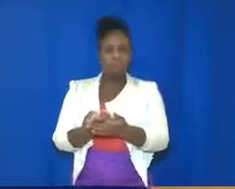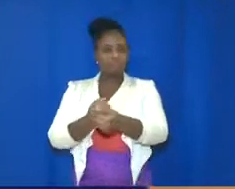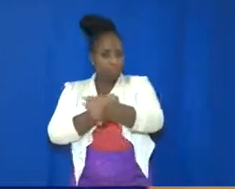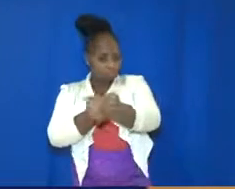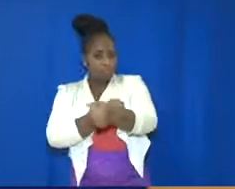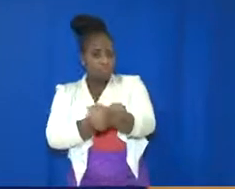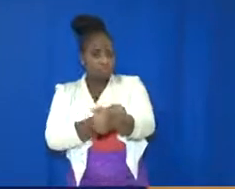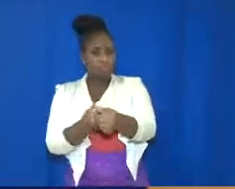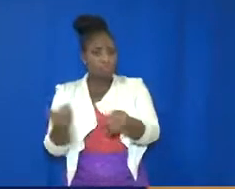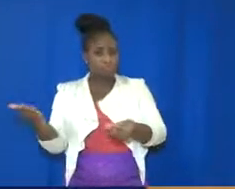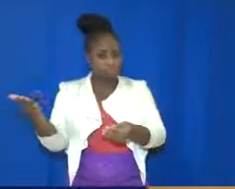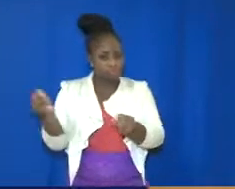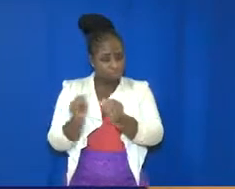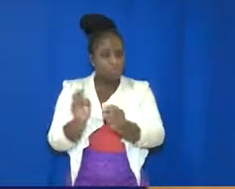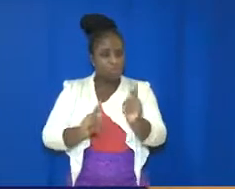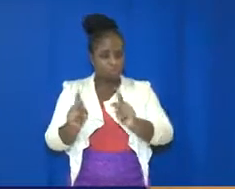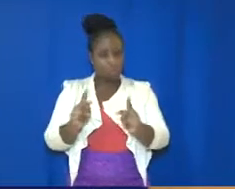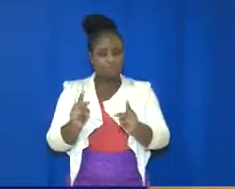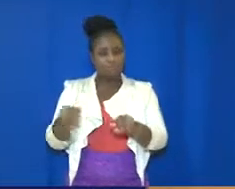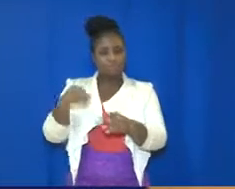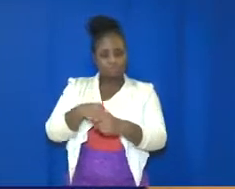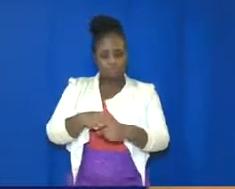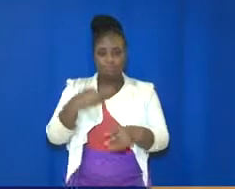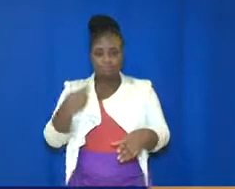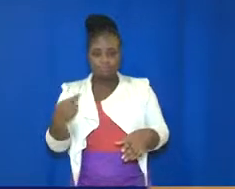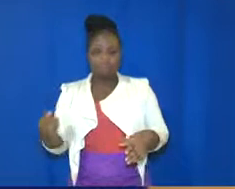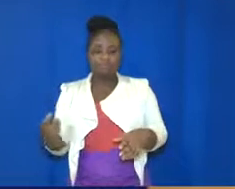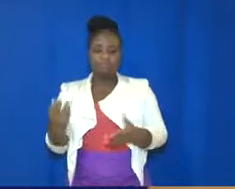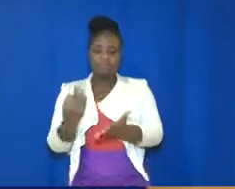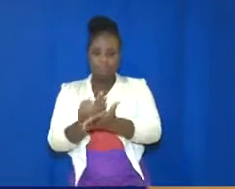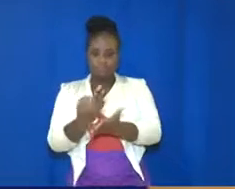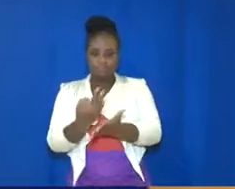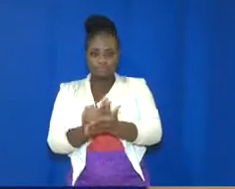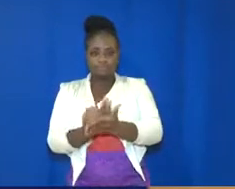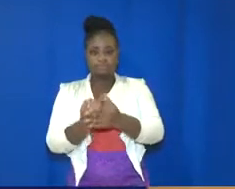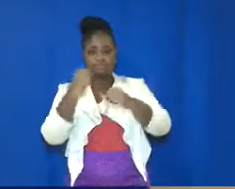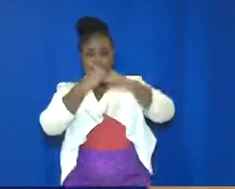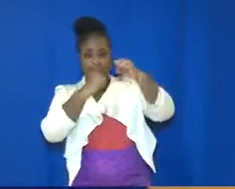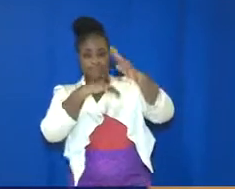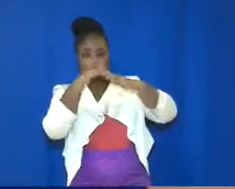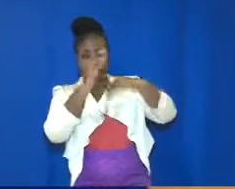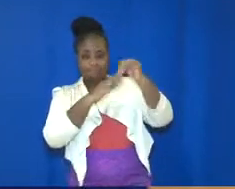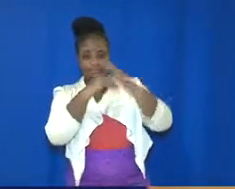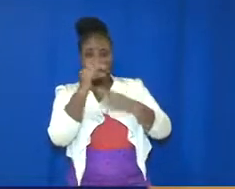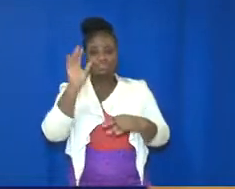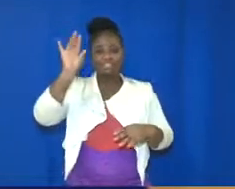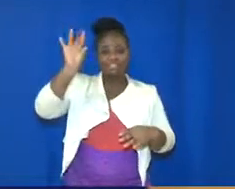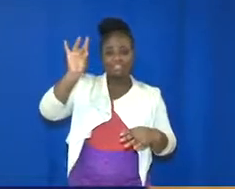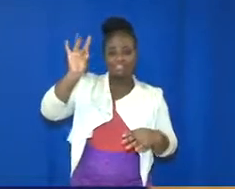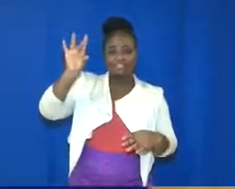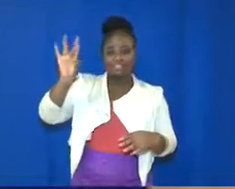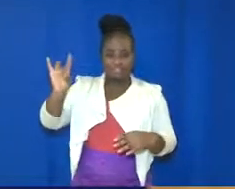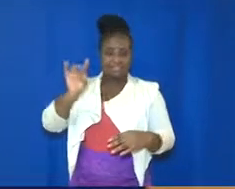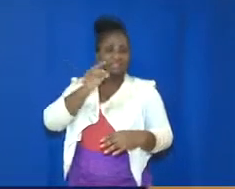to supplement these amounts, including the resources to finance the construction of 88 district